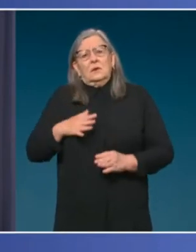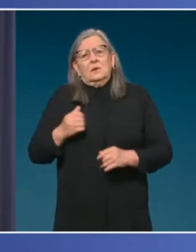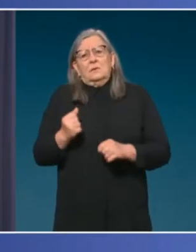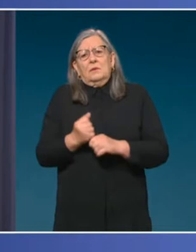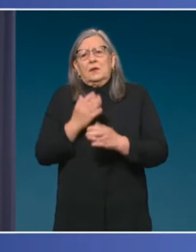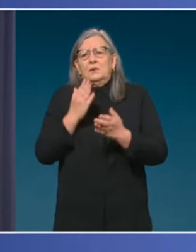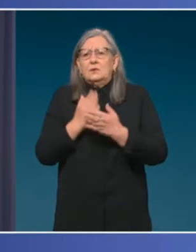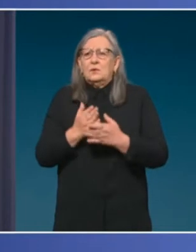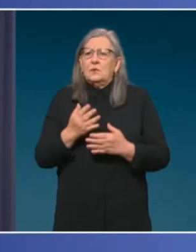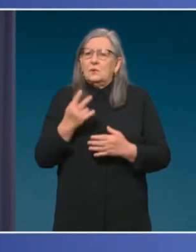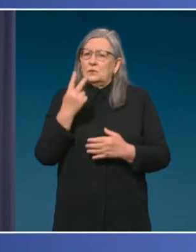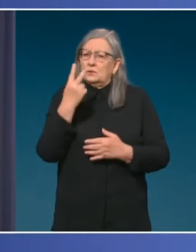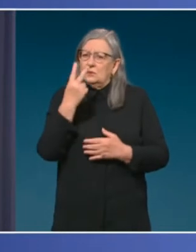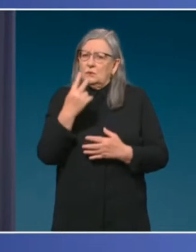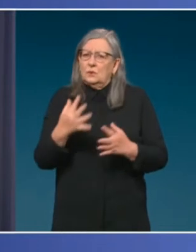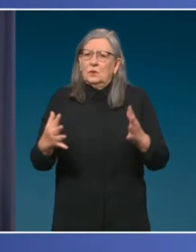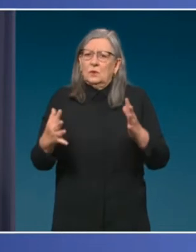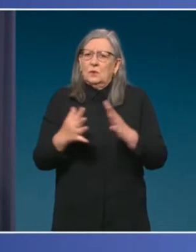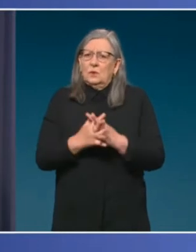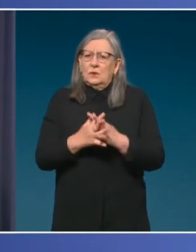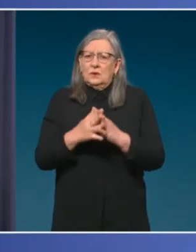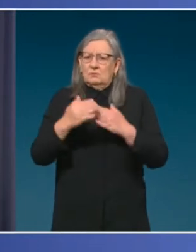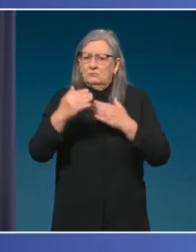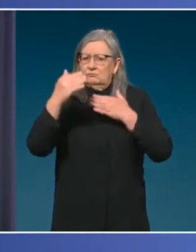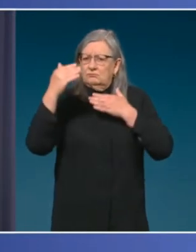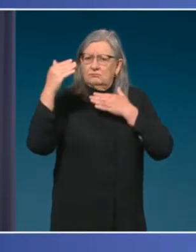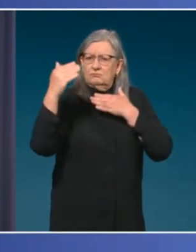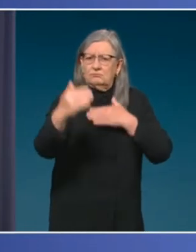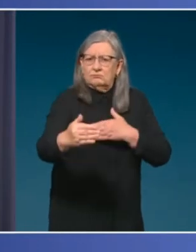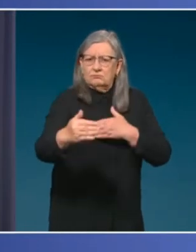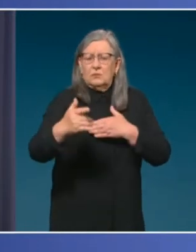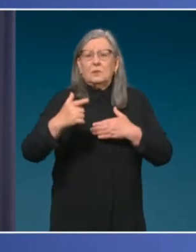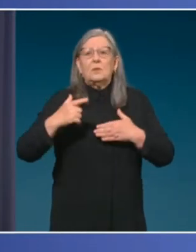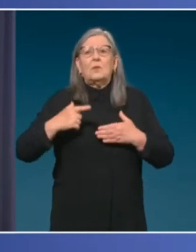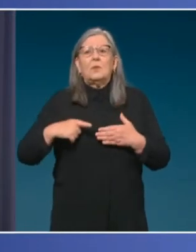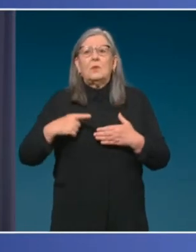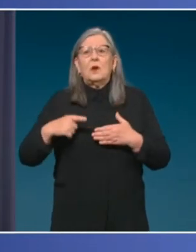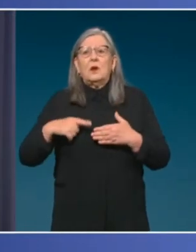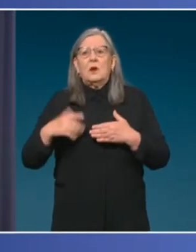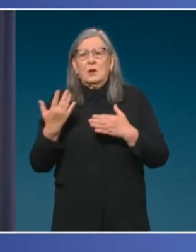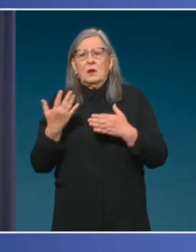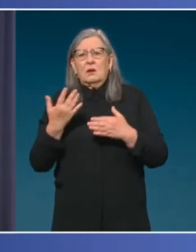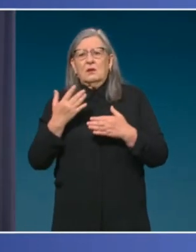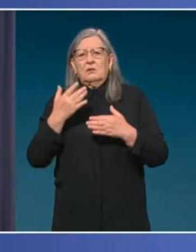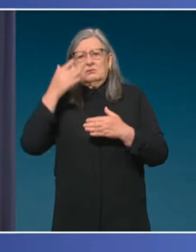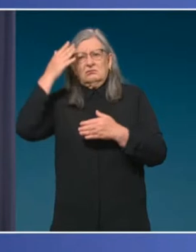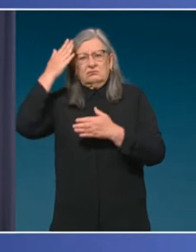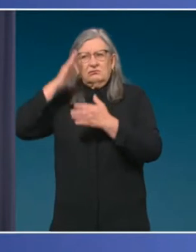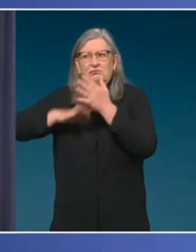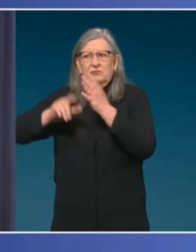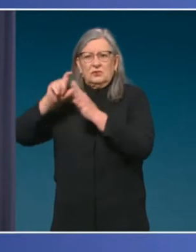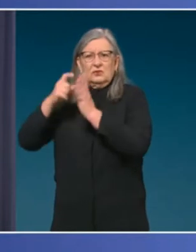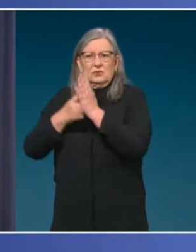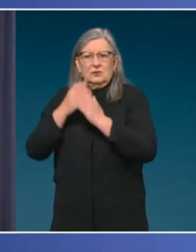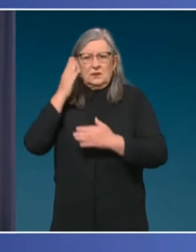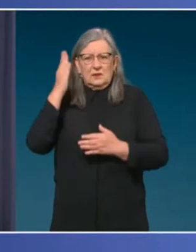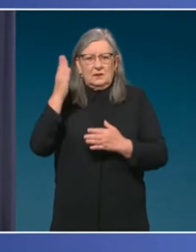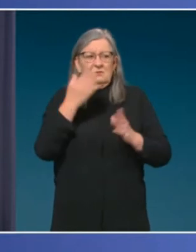during which Professor Kelly and his colleagues can work with international colleagues and our